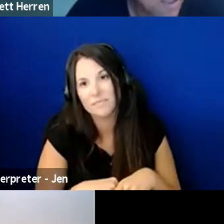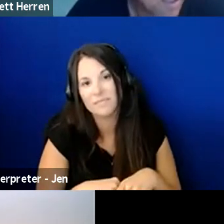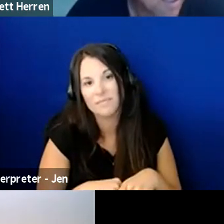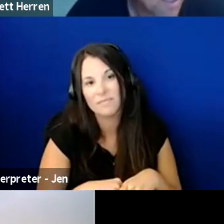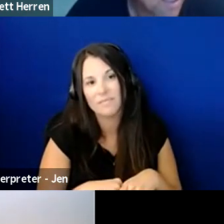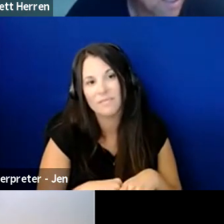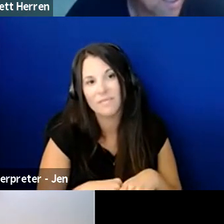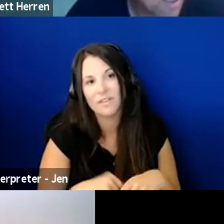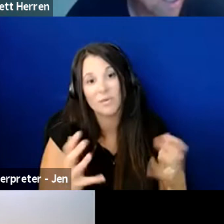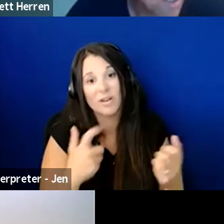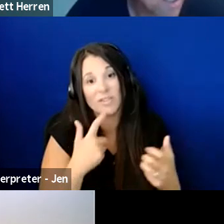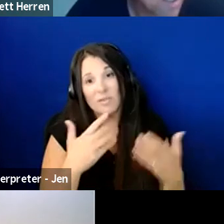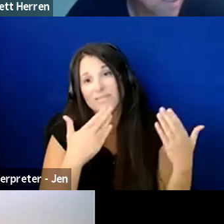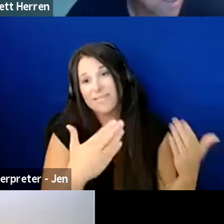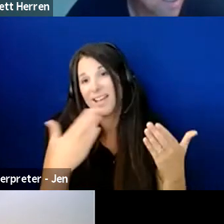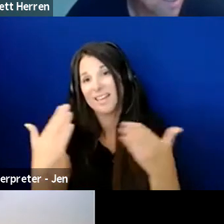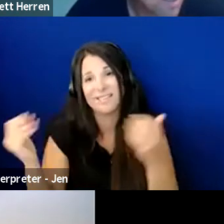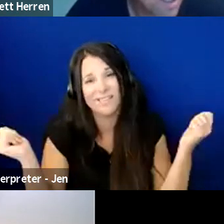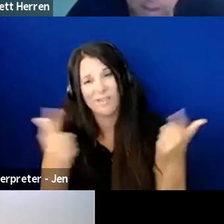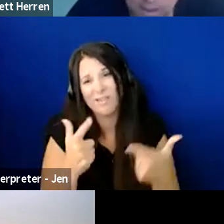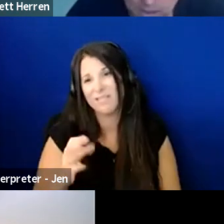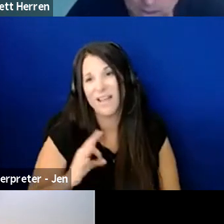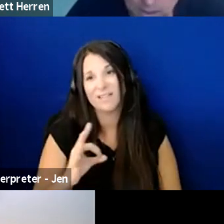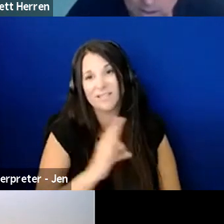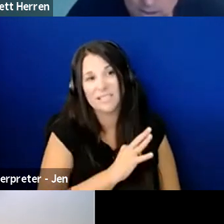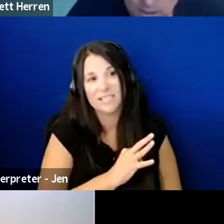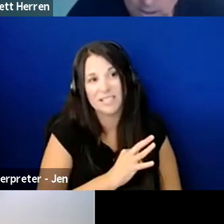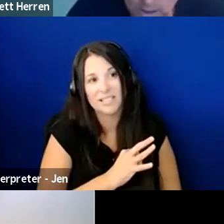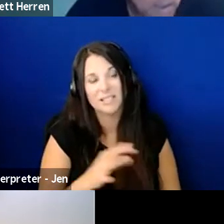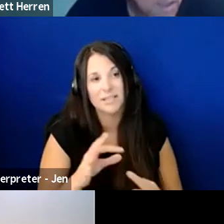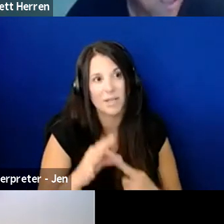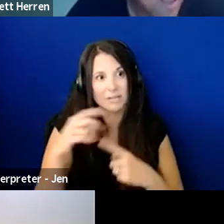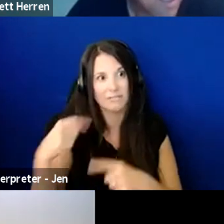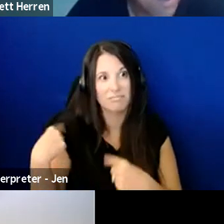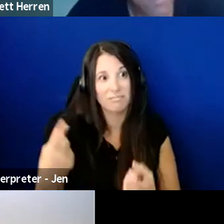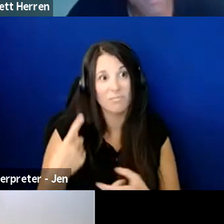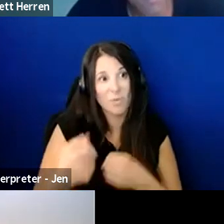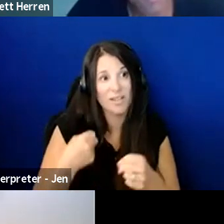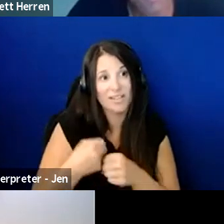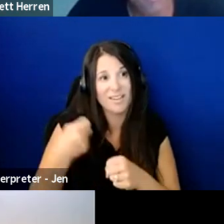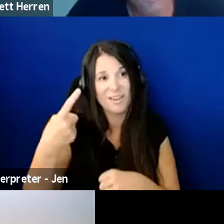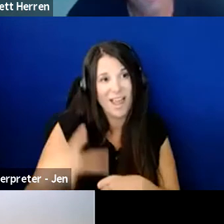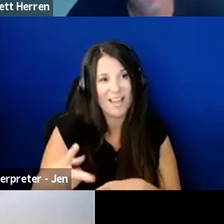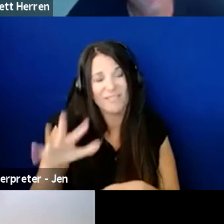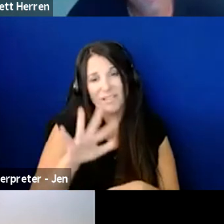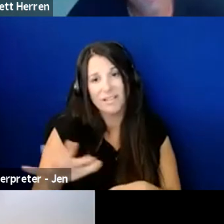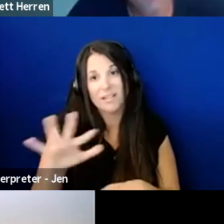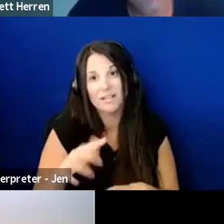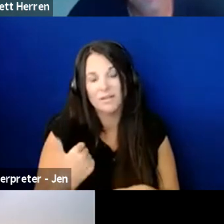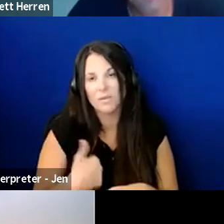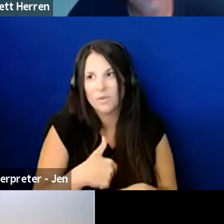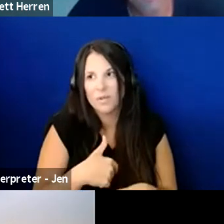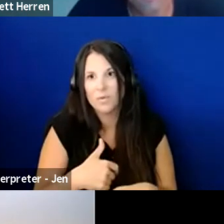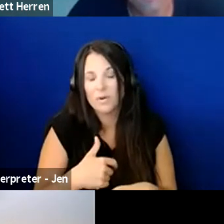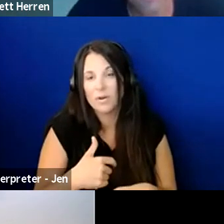all faculty members, especially within the past year and a half or so, when we were